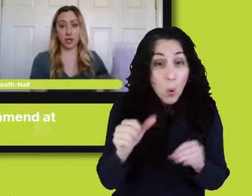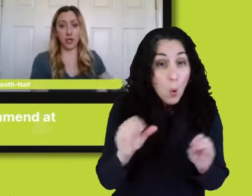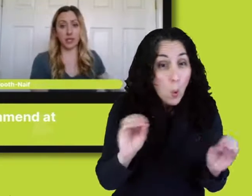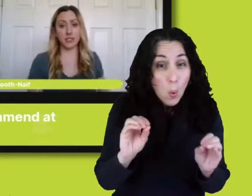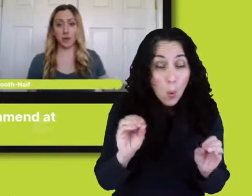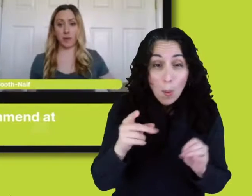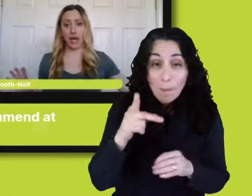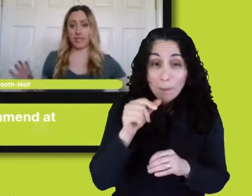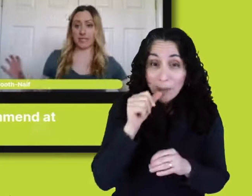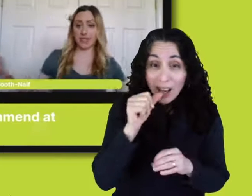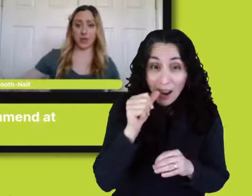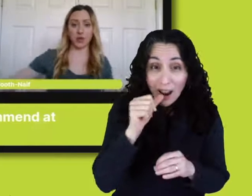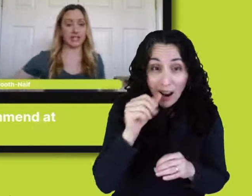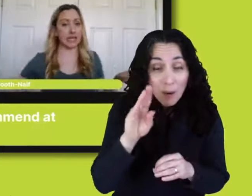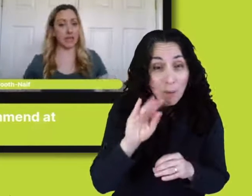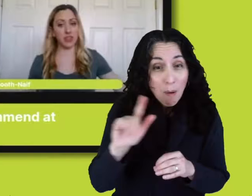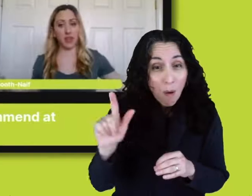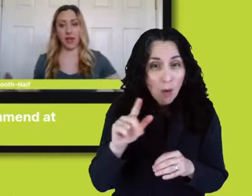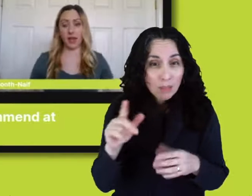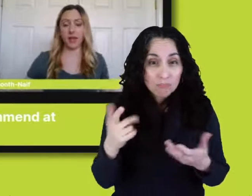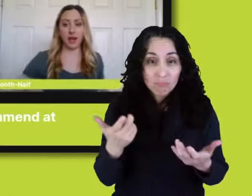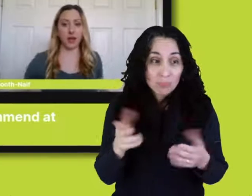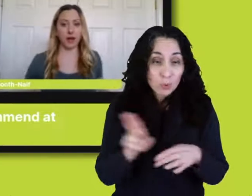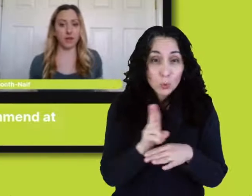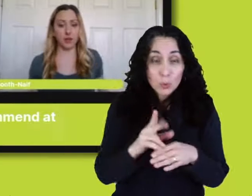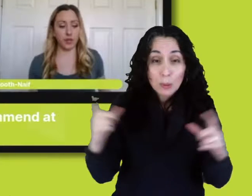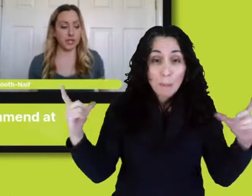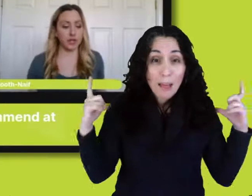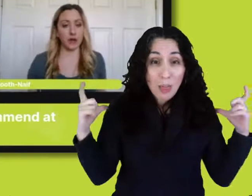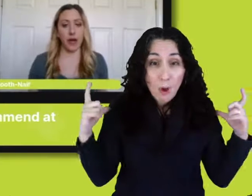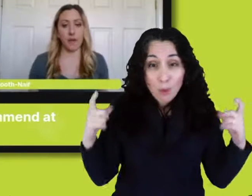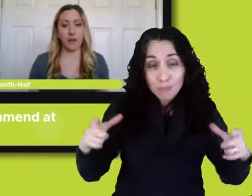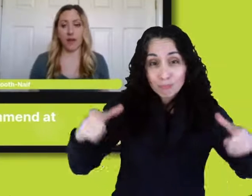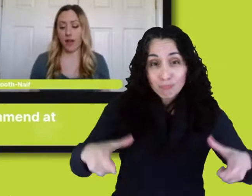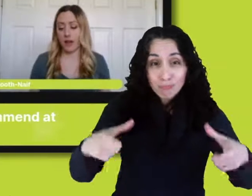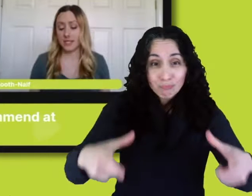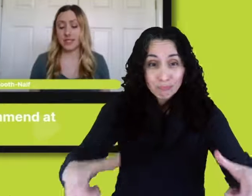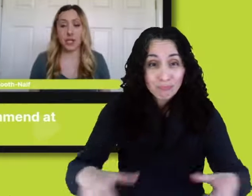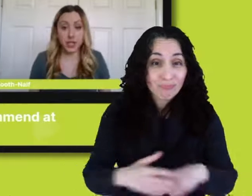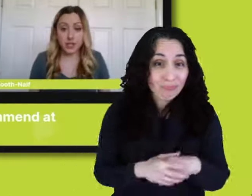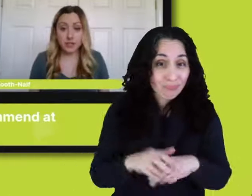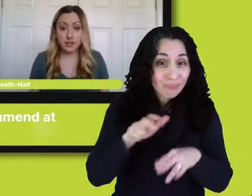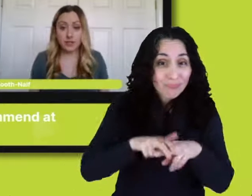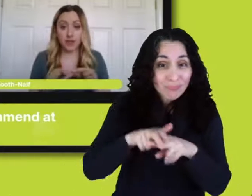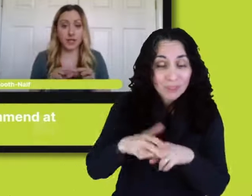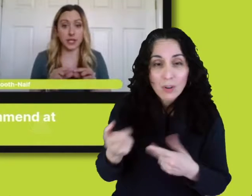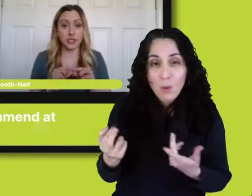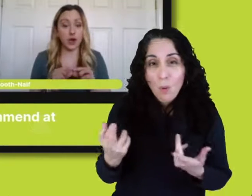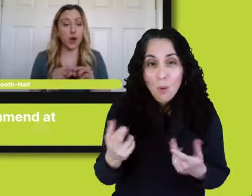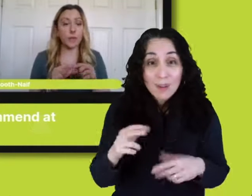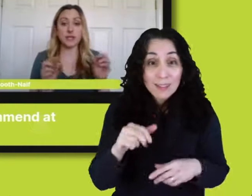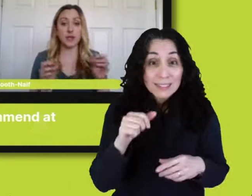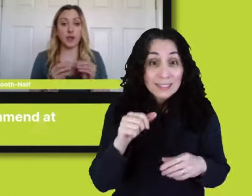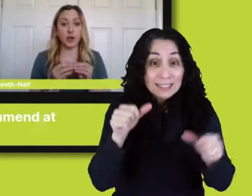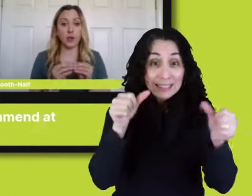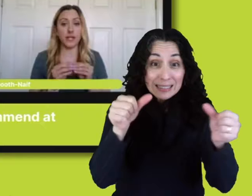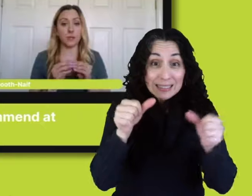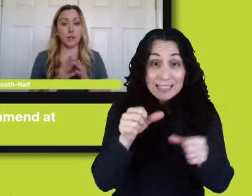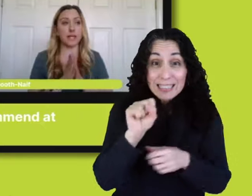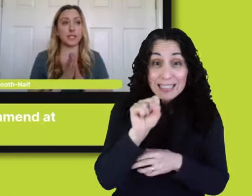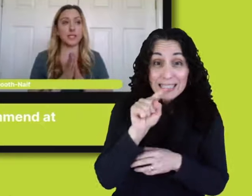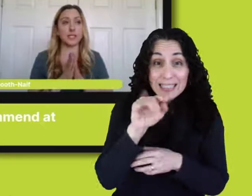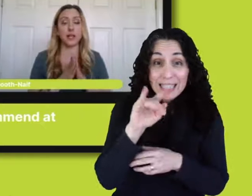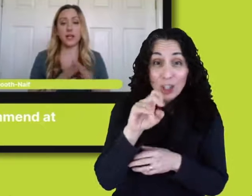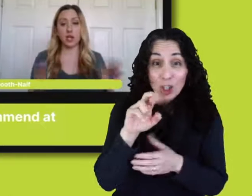bunch of pillows and you can practice, the same thing of, reaching and grabbing. Stickers. If you have stickers at home, that's another great